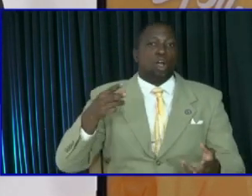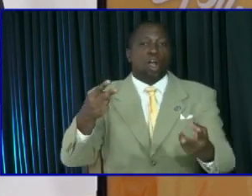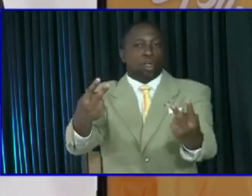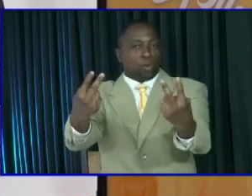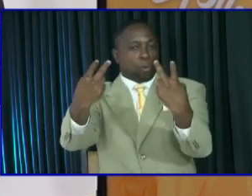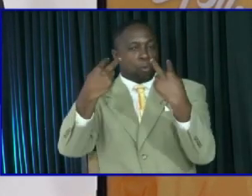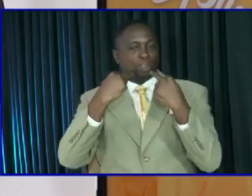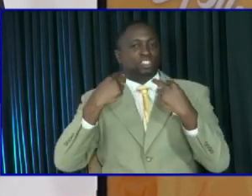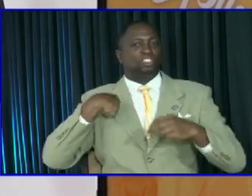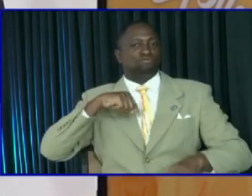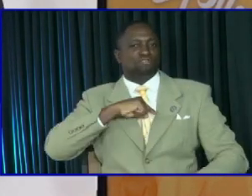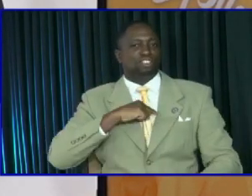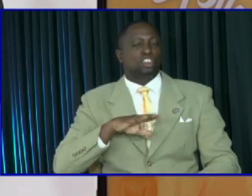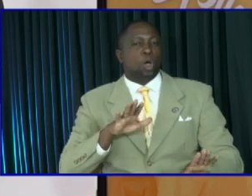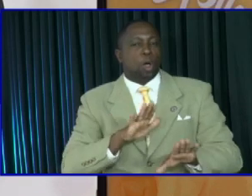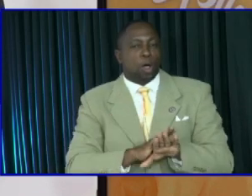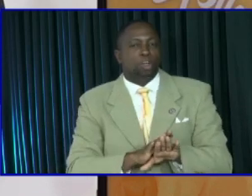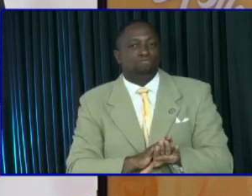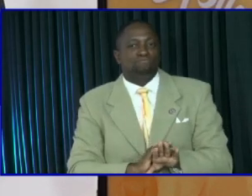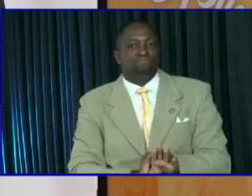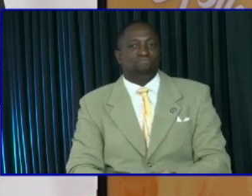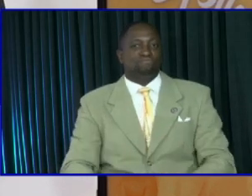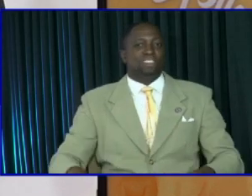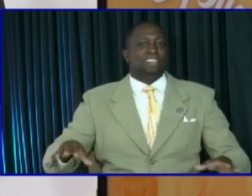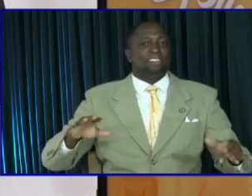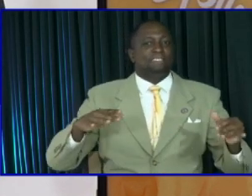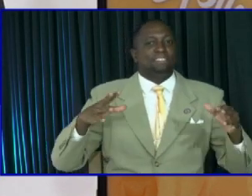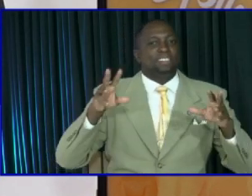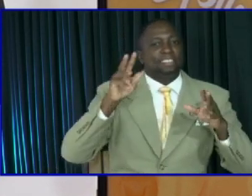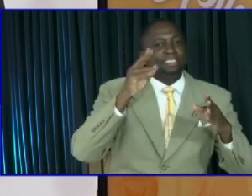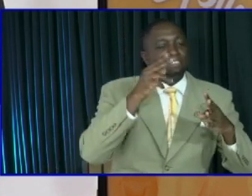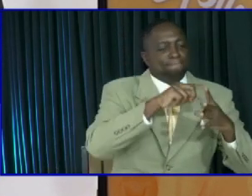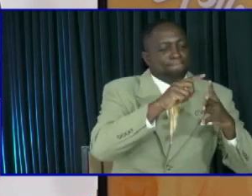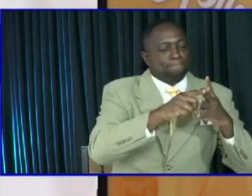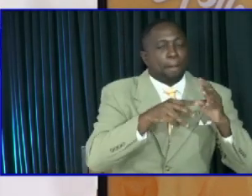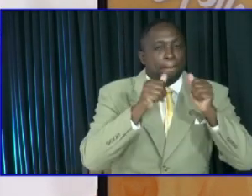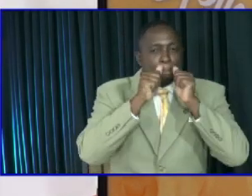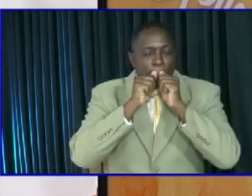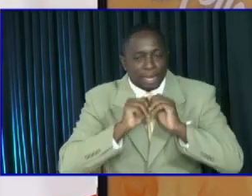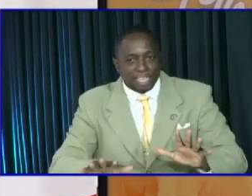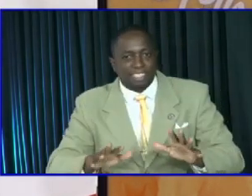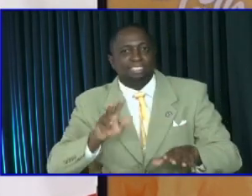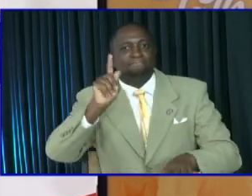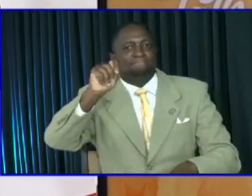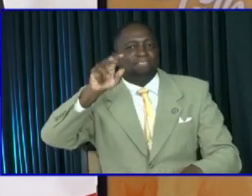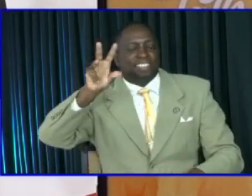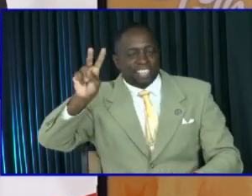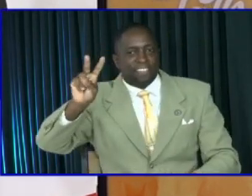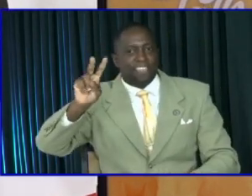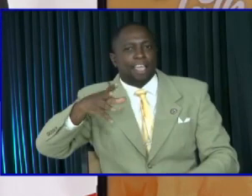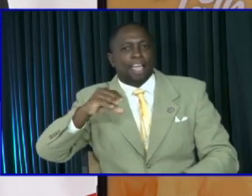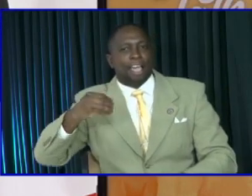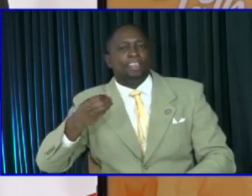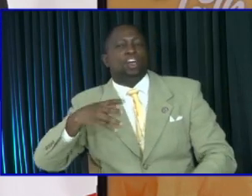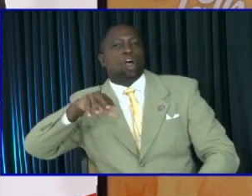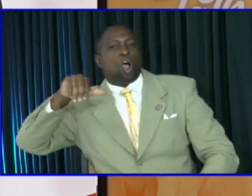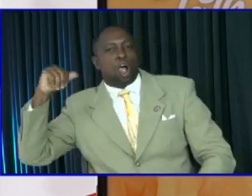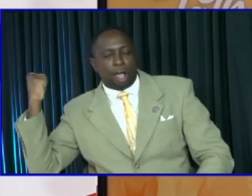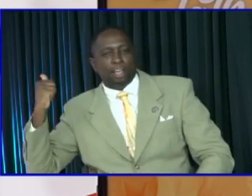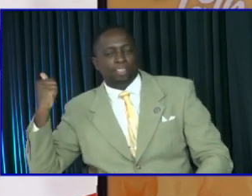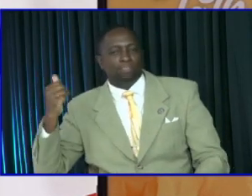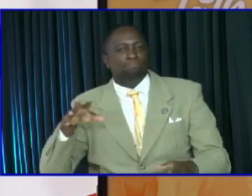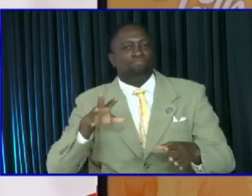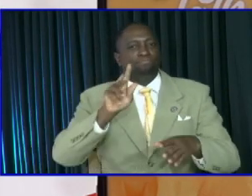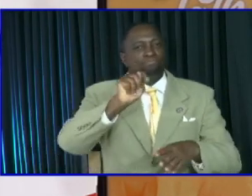on WCCN, Cornwall Communications, Bless TV and its 13 affiliate network cable stations across